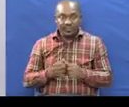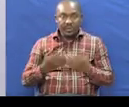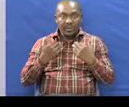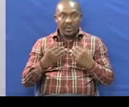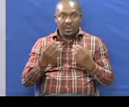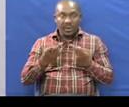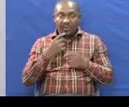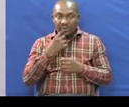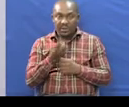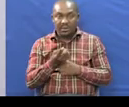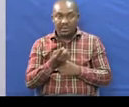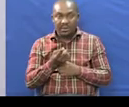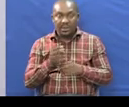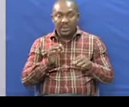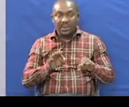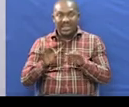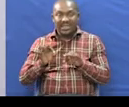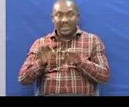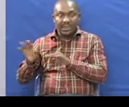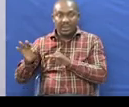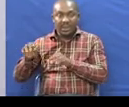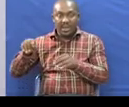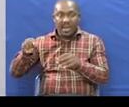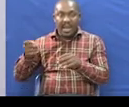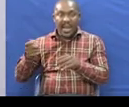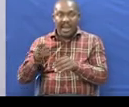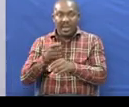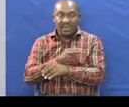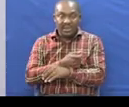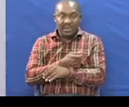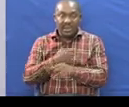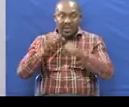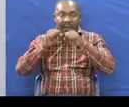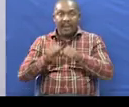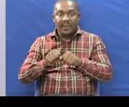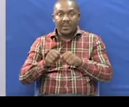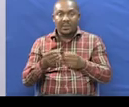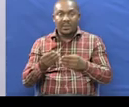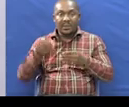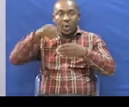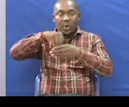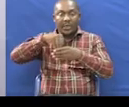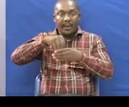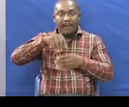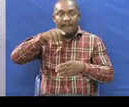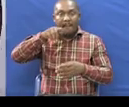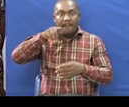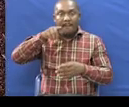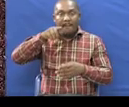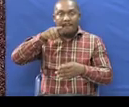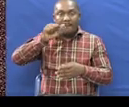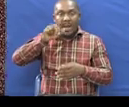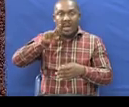that transition elements must contain partially filled d orbital. But if you try to